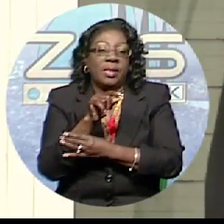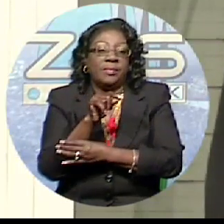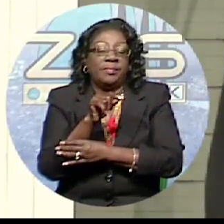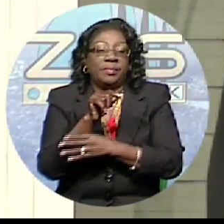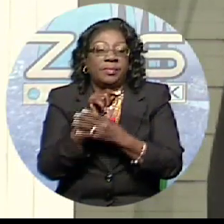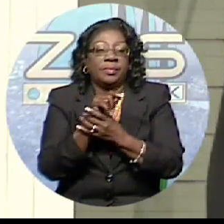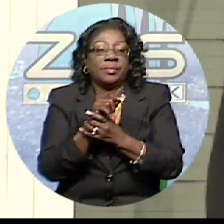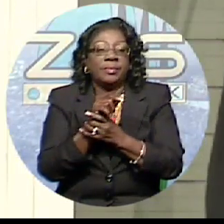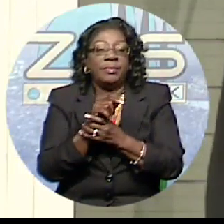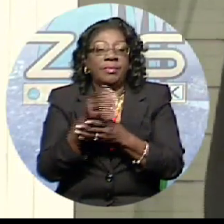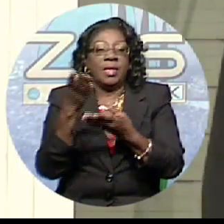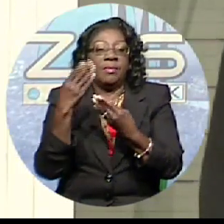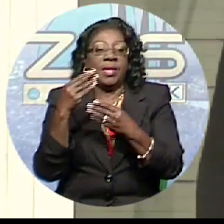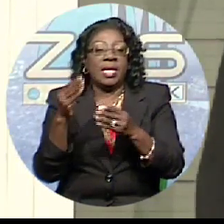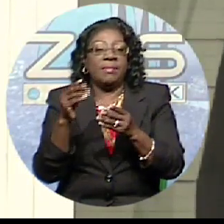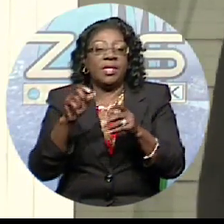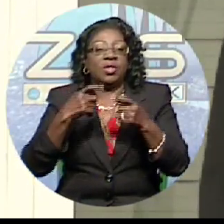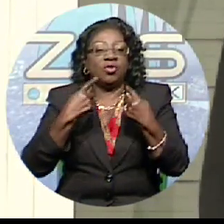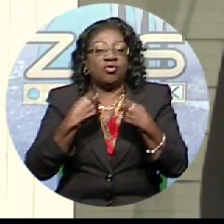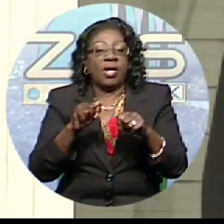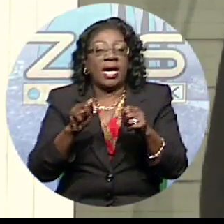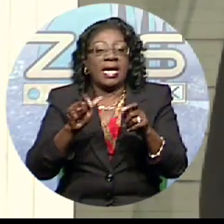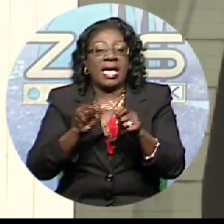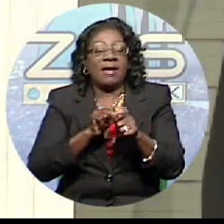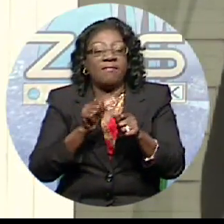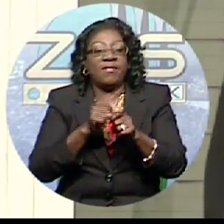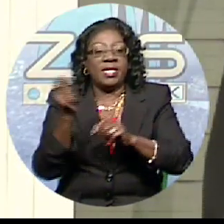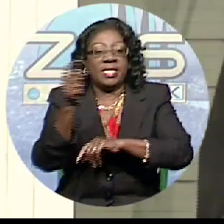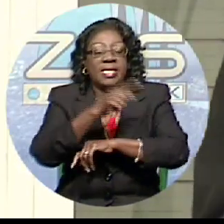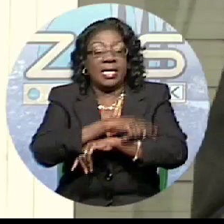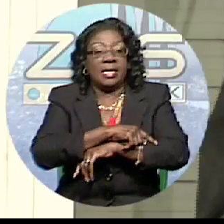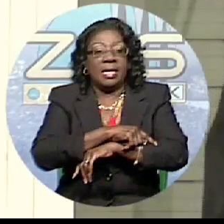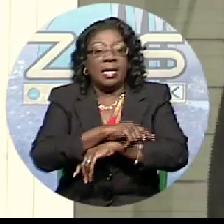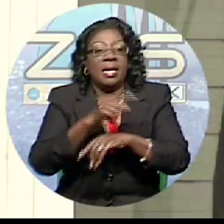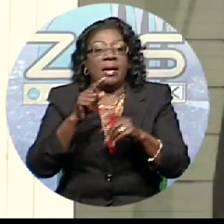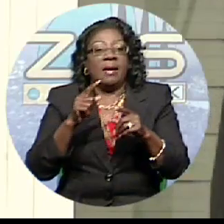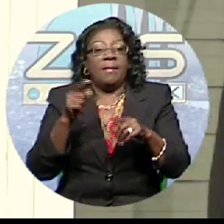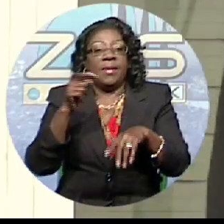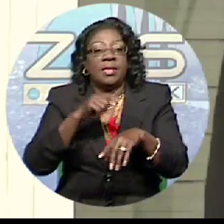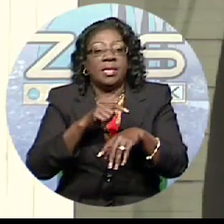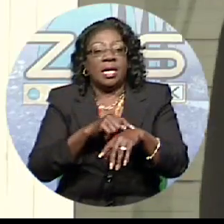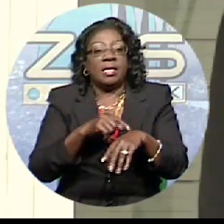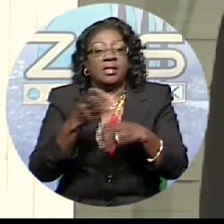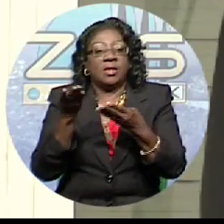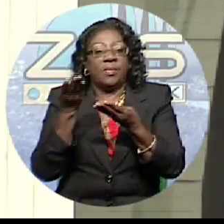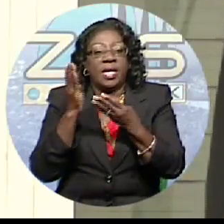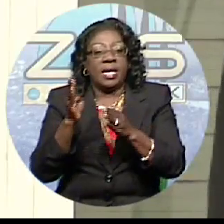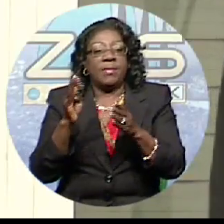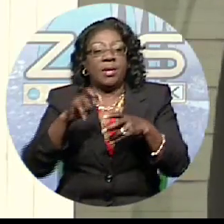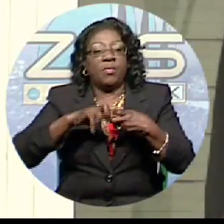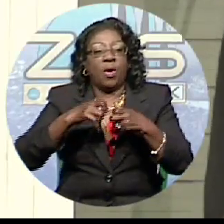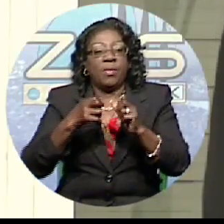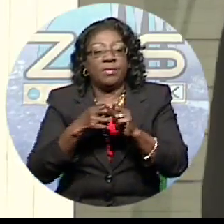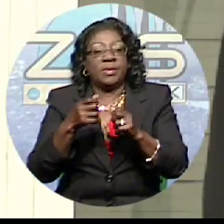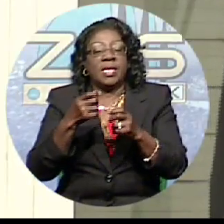times that by 20. Bahamians cry every day and Haitians cry every day, but times the Bahamian problems by 20.